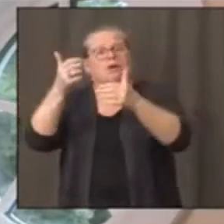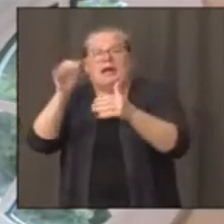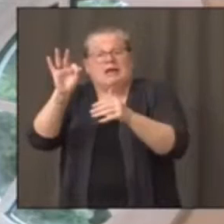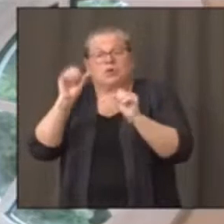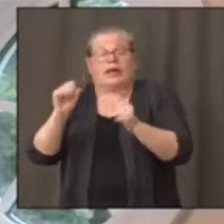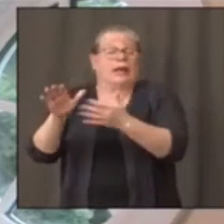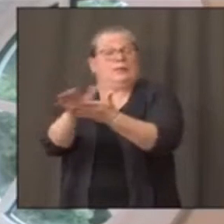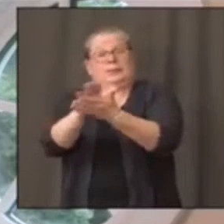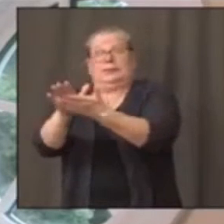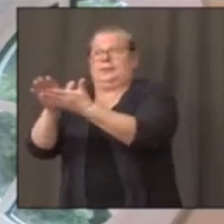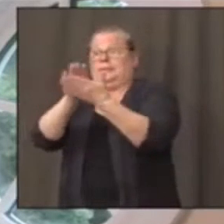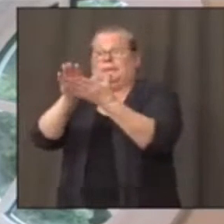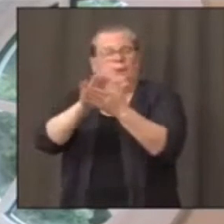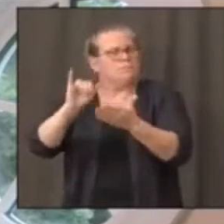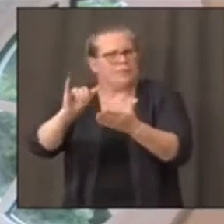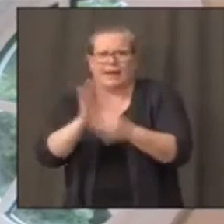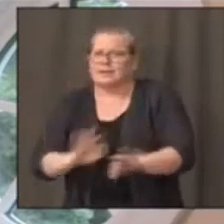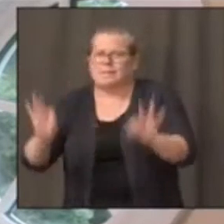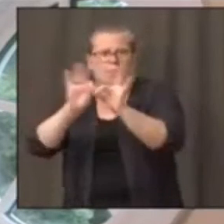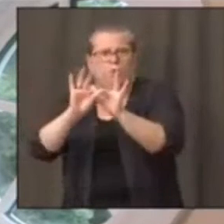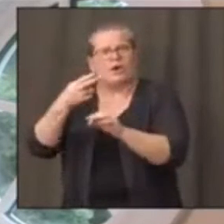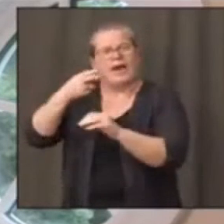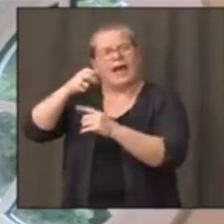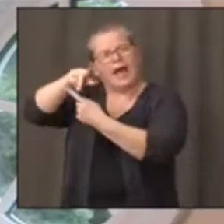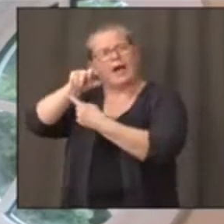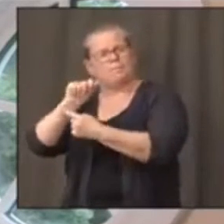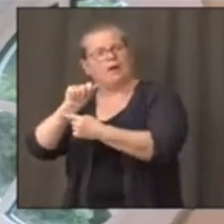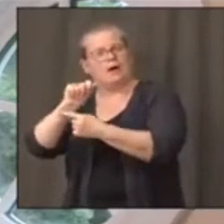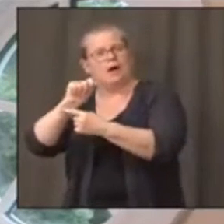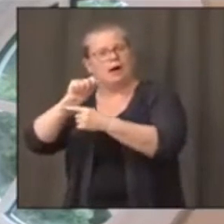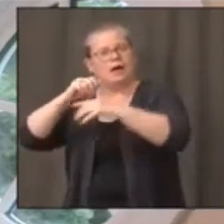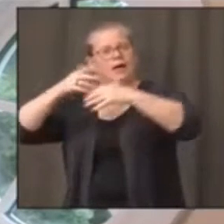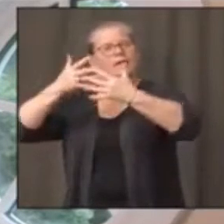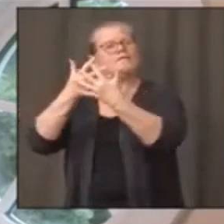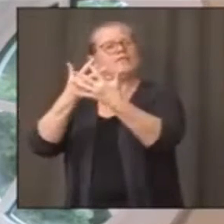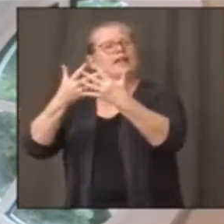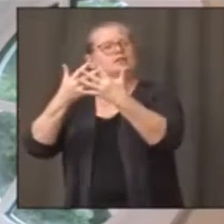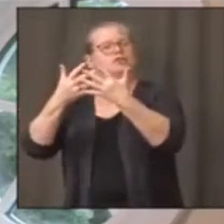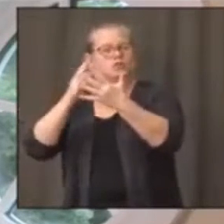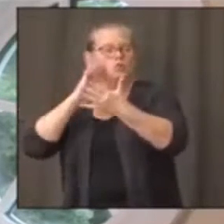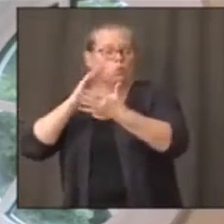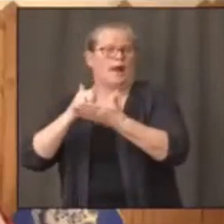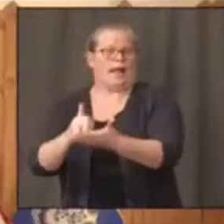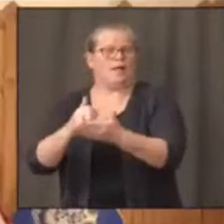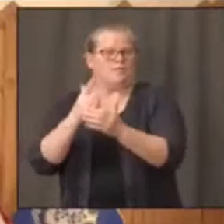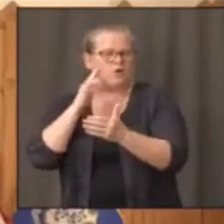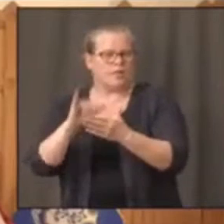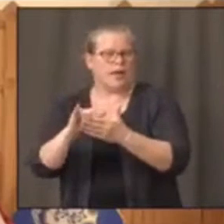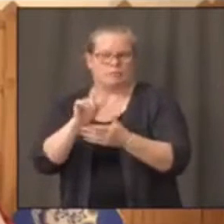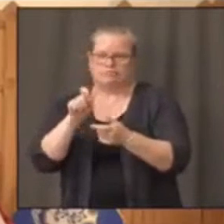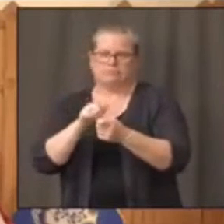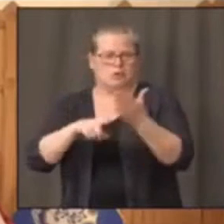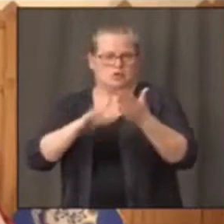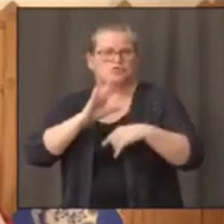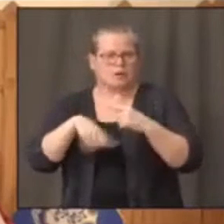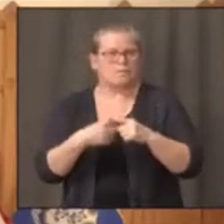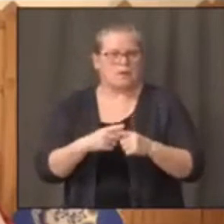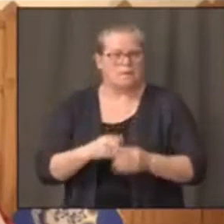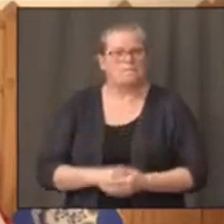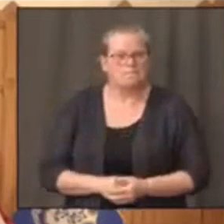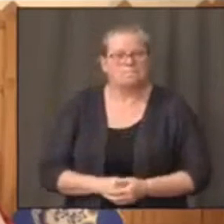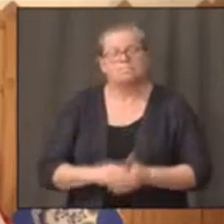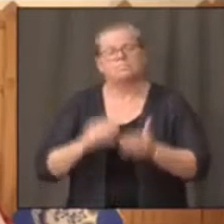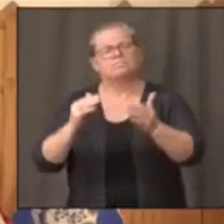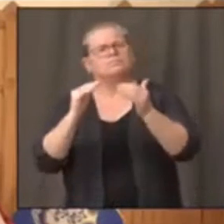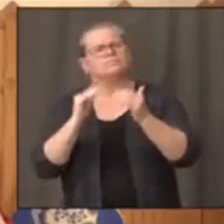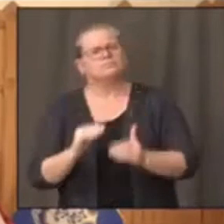add to the measure of protection that you're affording students and teachers. And Mr. Gottlieb, can I get your thoughts on high